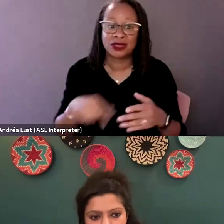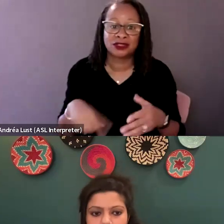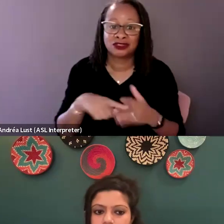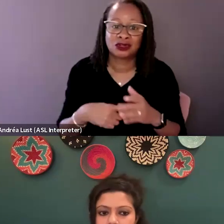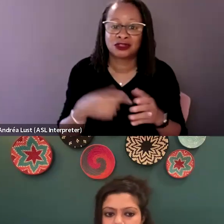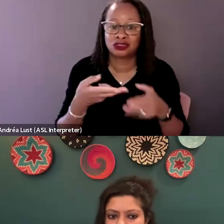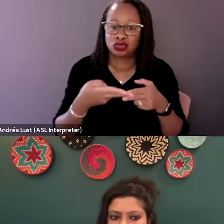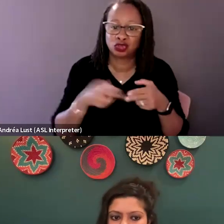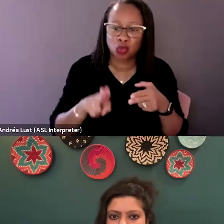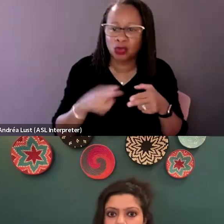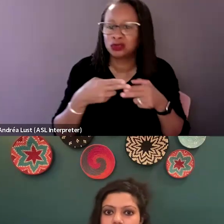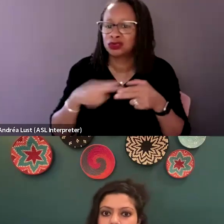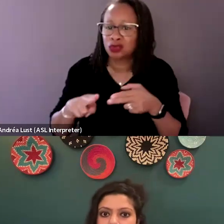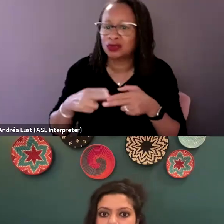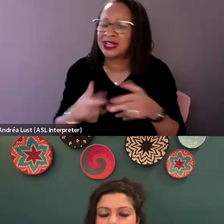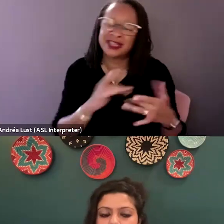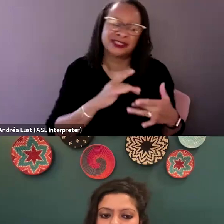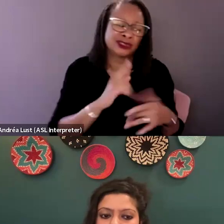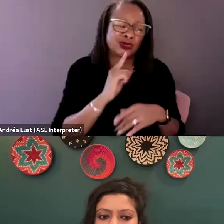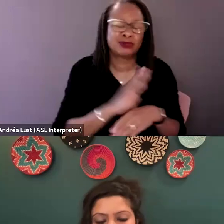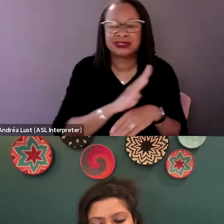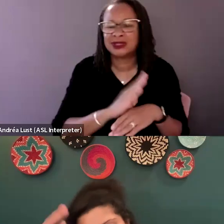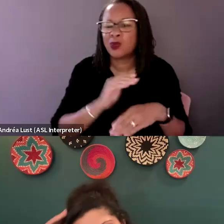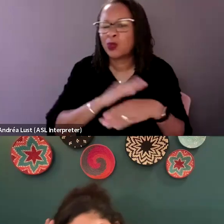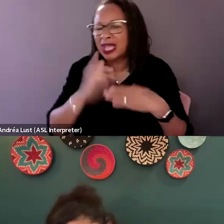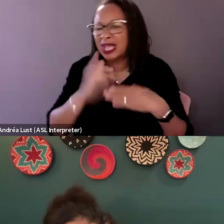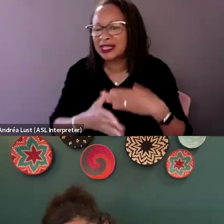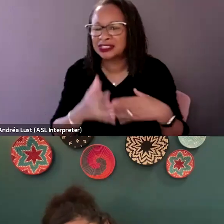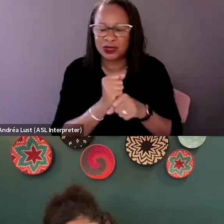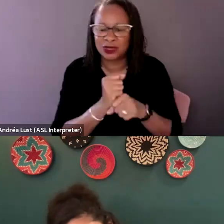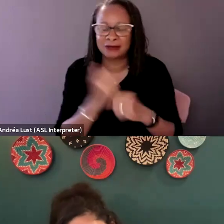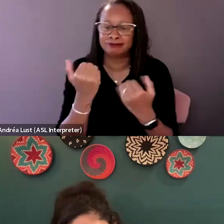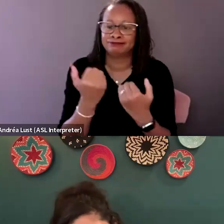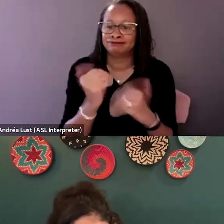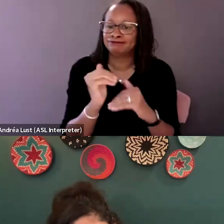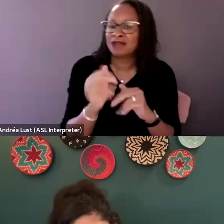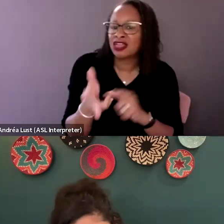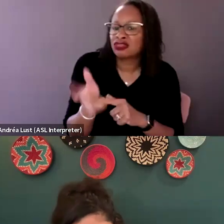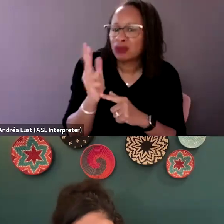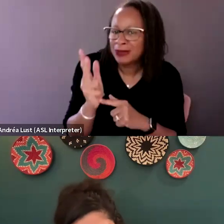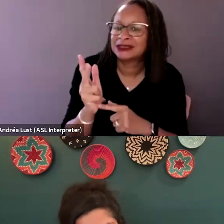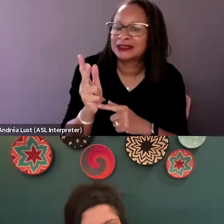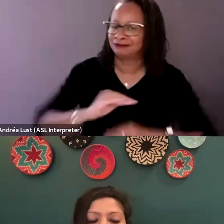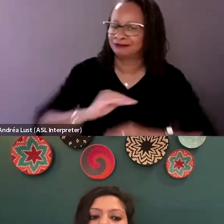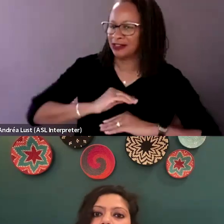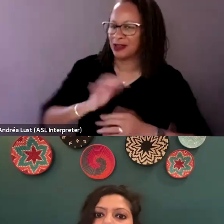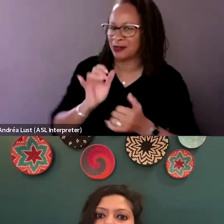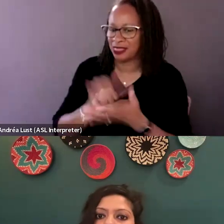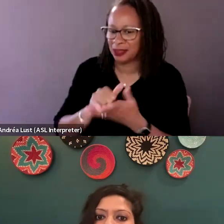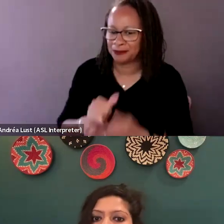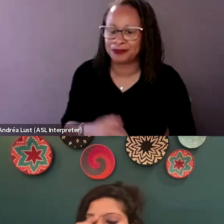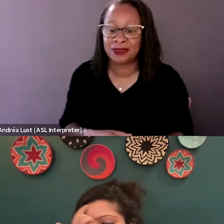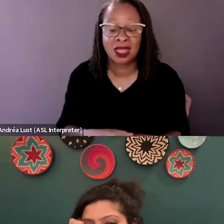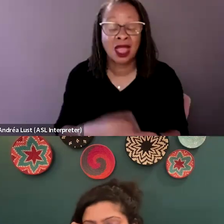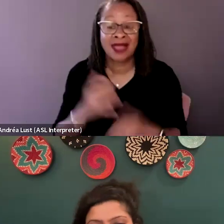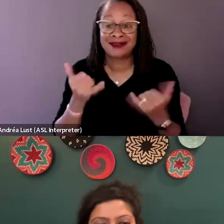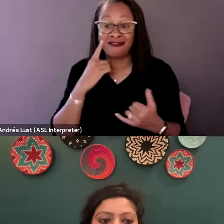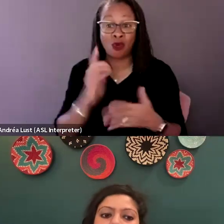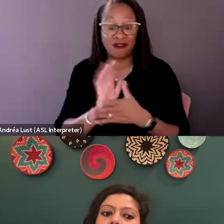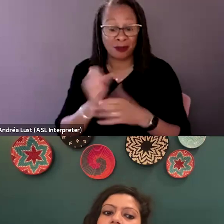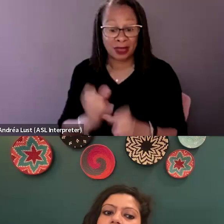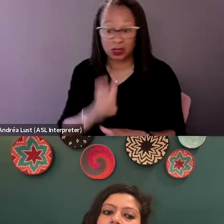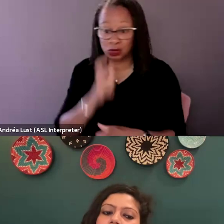Nice. I think I agree with some of the things that you both said. Like, I do feel that creative documentary also